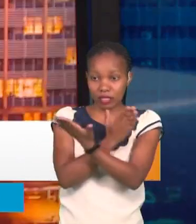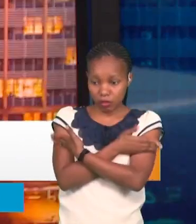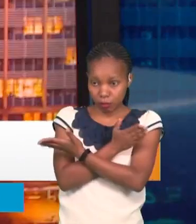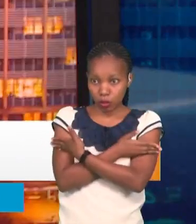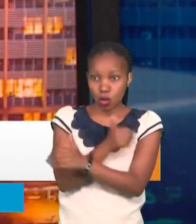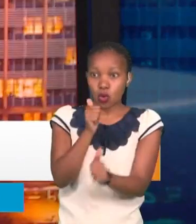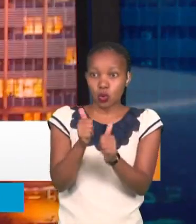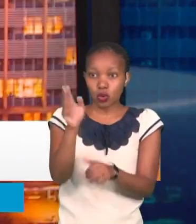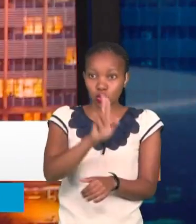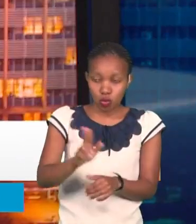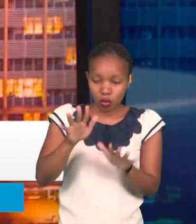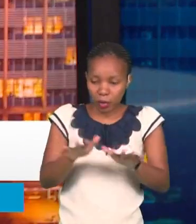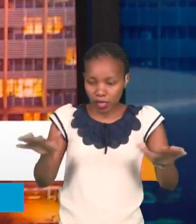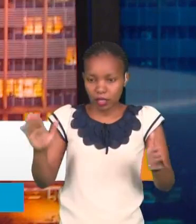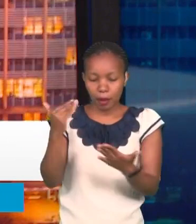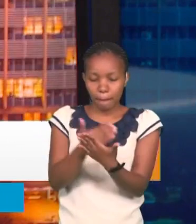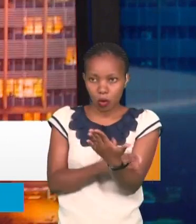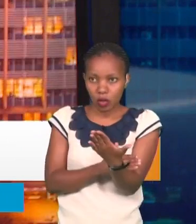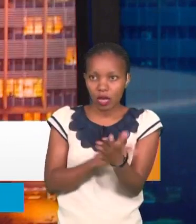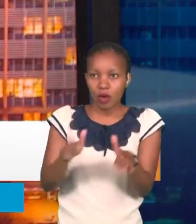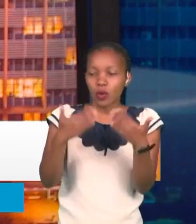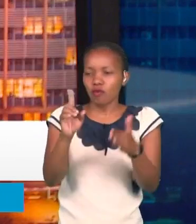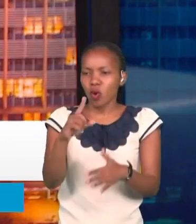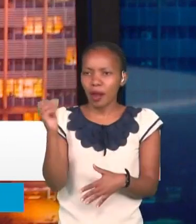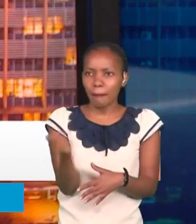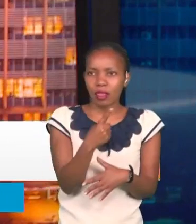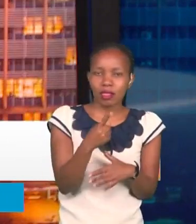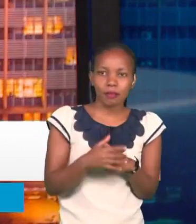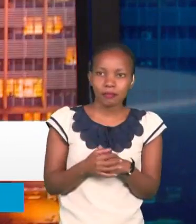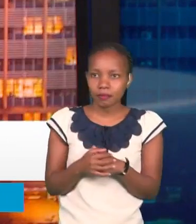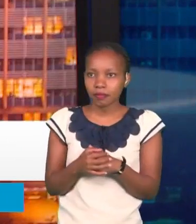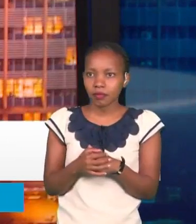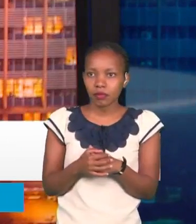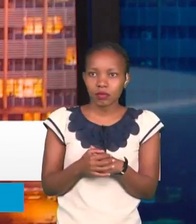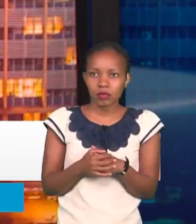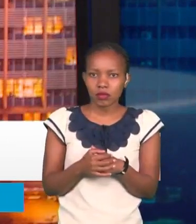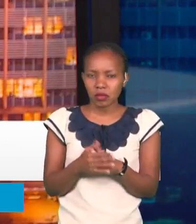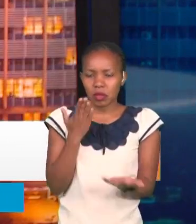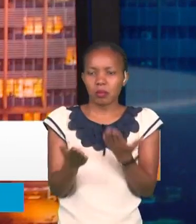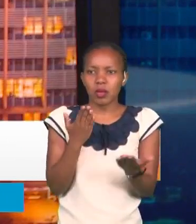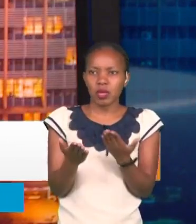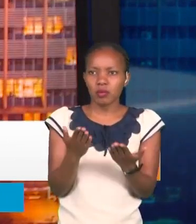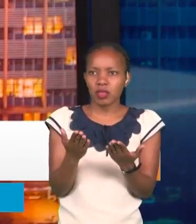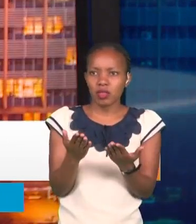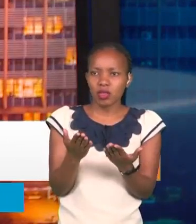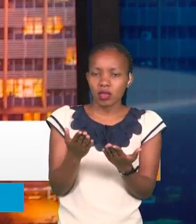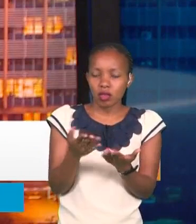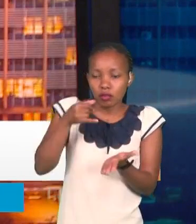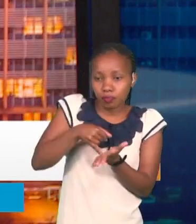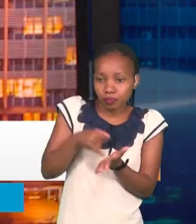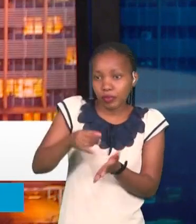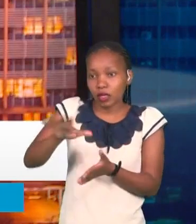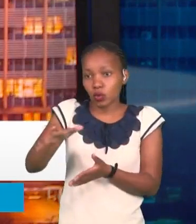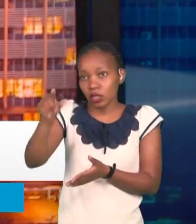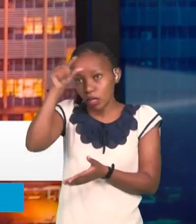for marketing the program. So we give ourselves at least 1 month. So you're not a ad hoc organization, just wake up. So we engage comprehensively the county